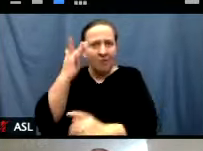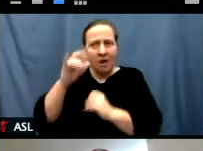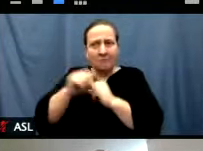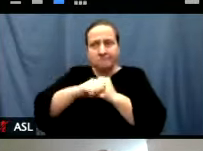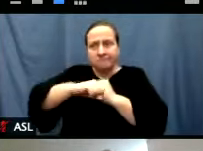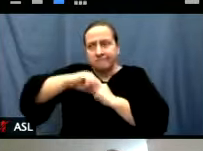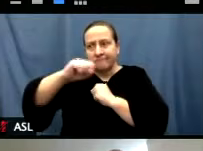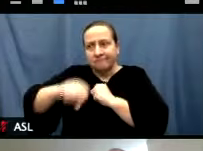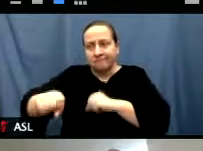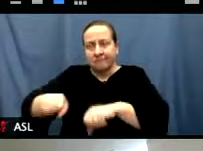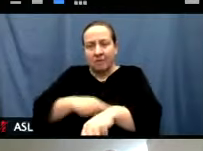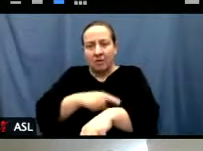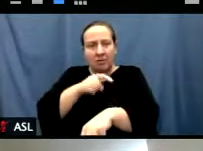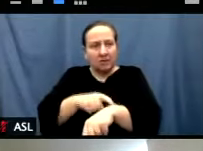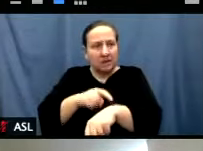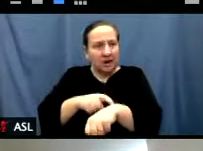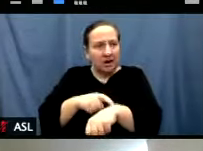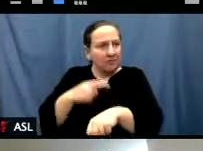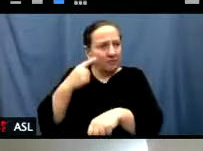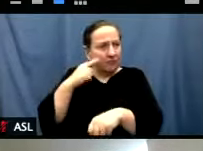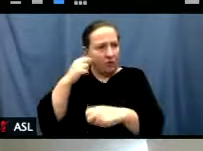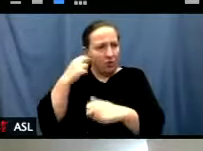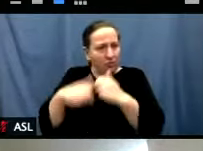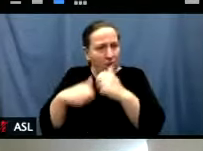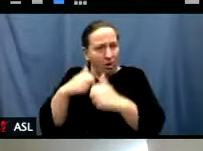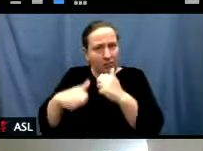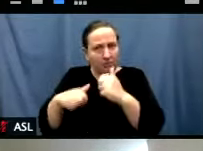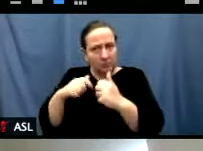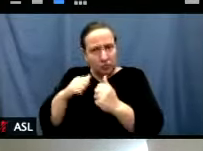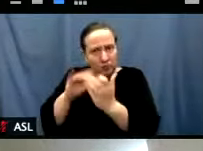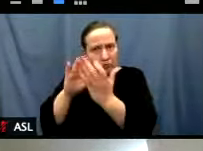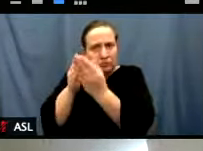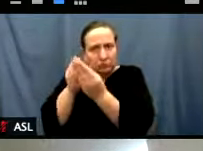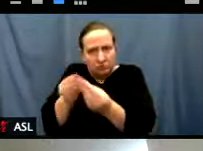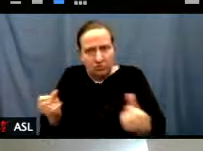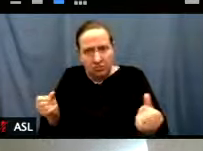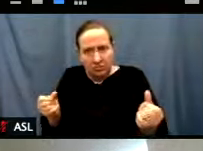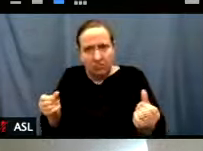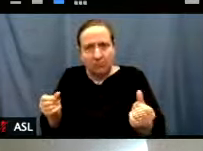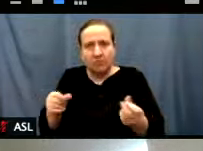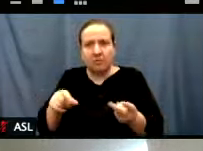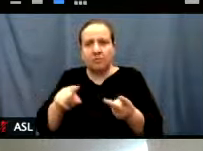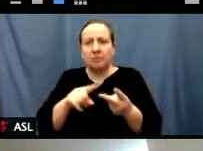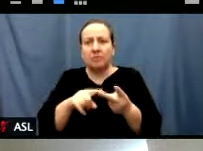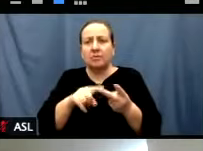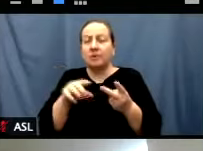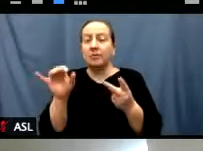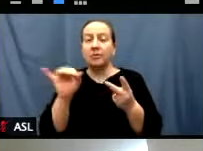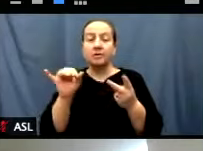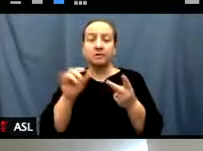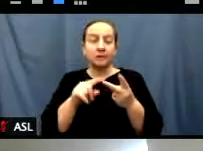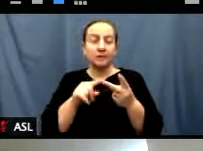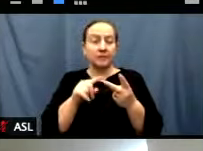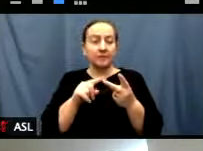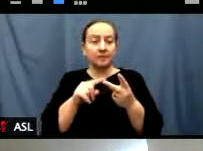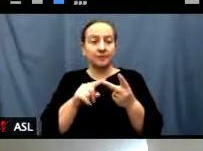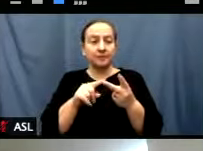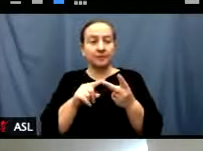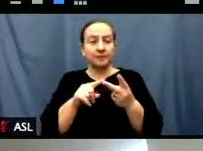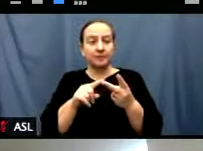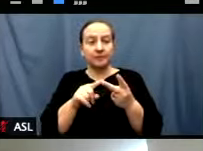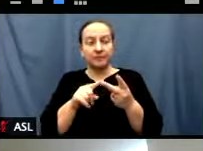so long for that problem to be addressed and remedied? And the other question is, the